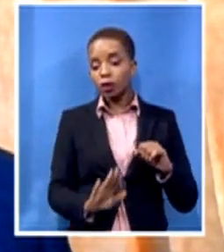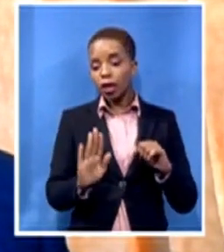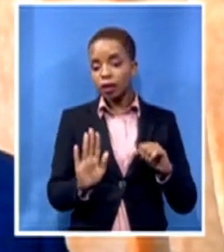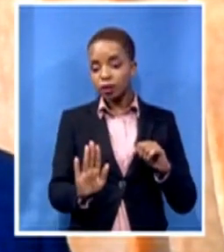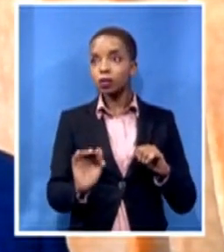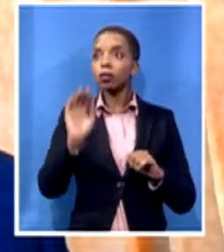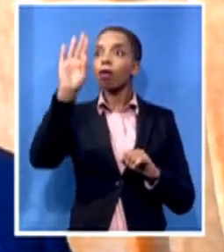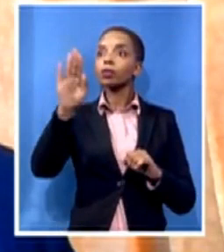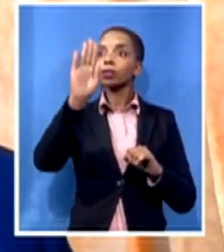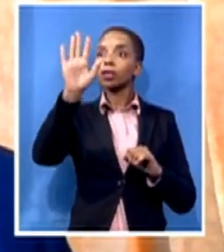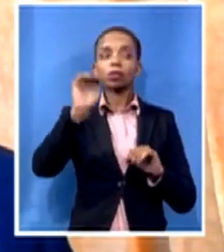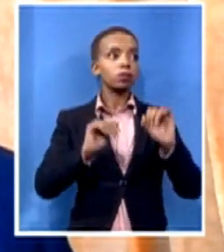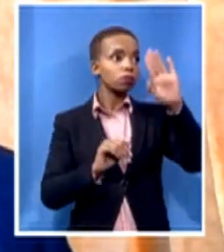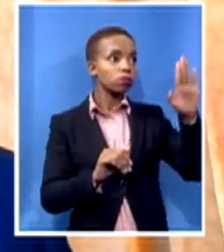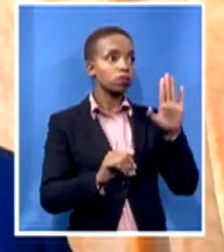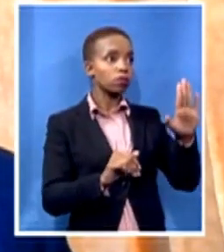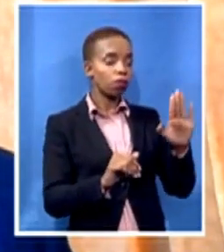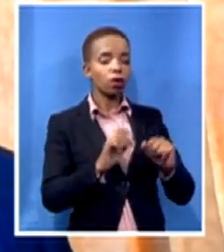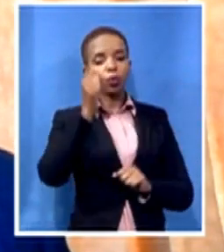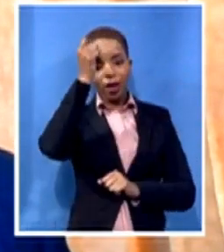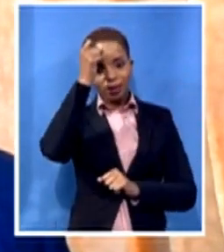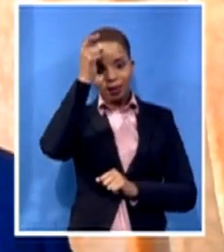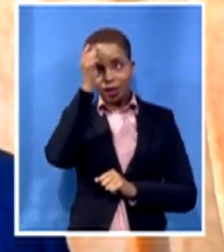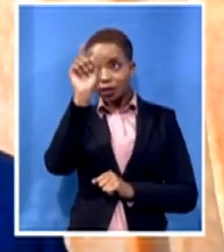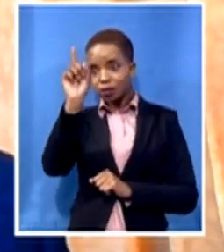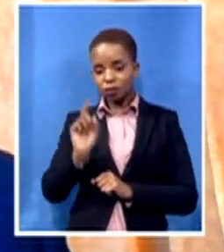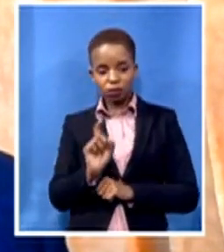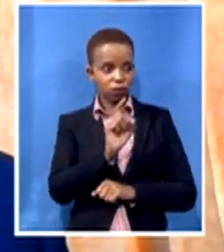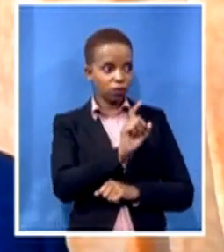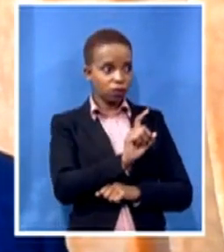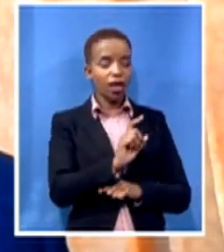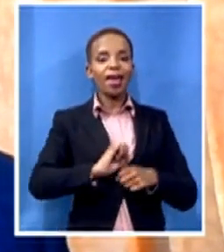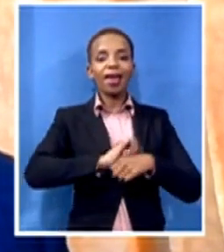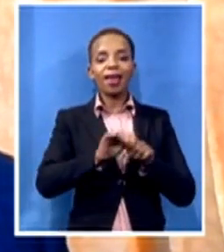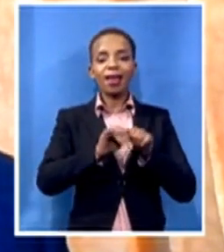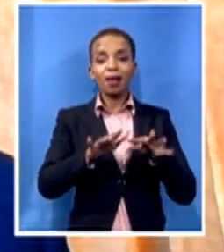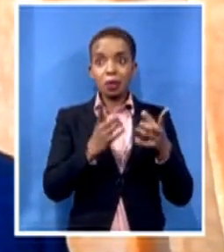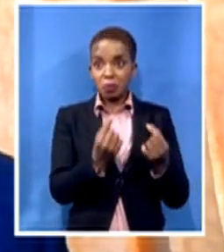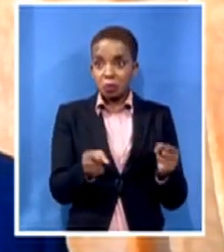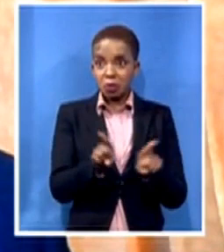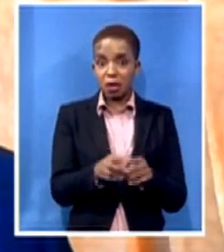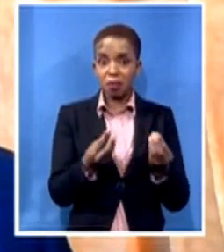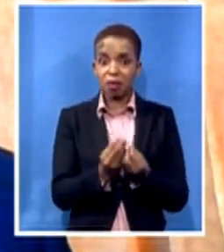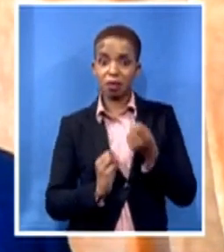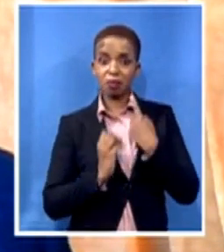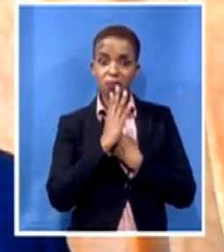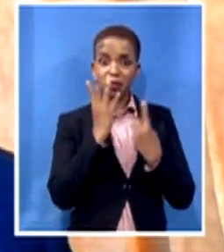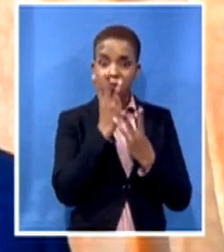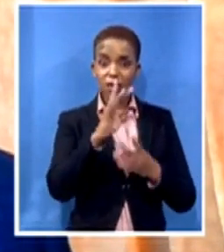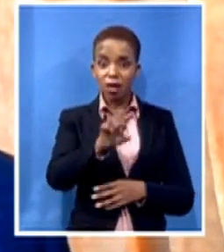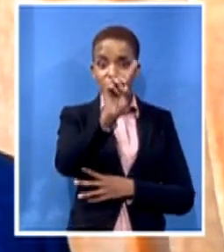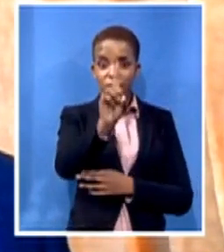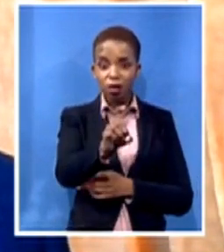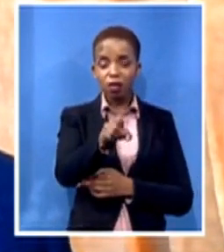in different settings. So that's really the main reason that I can put forward at this stage. So there are still